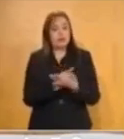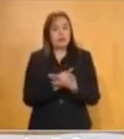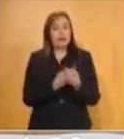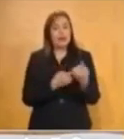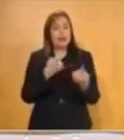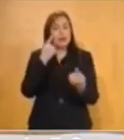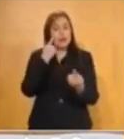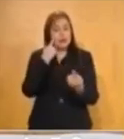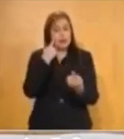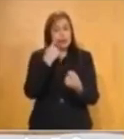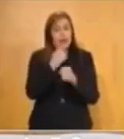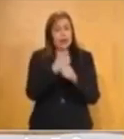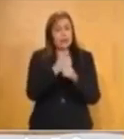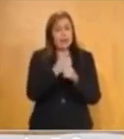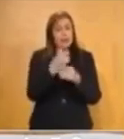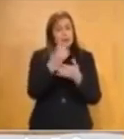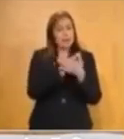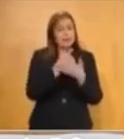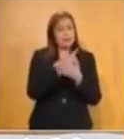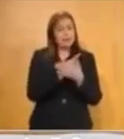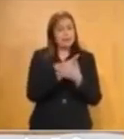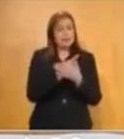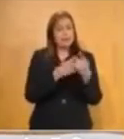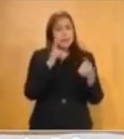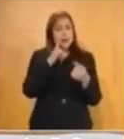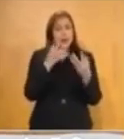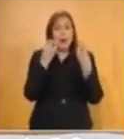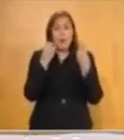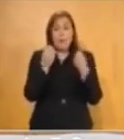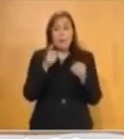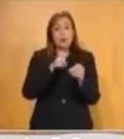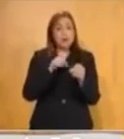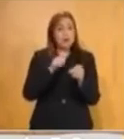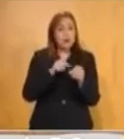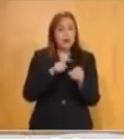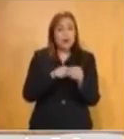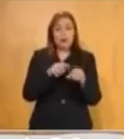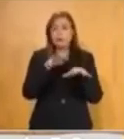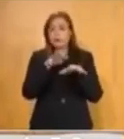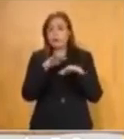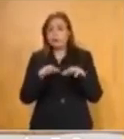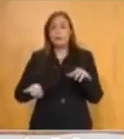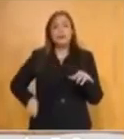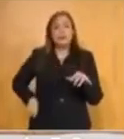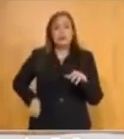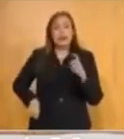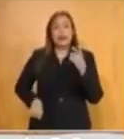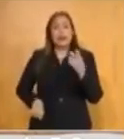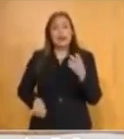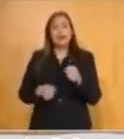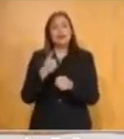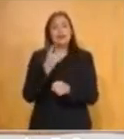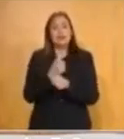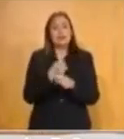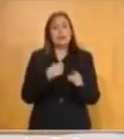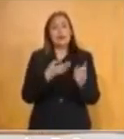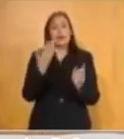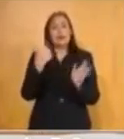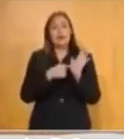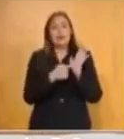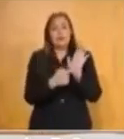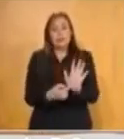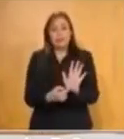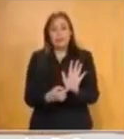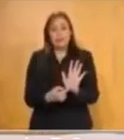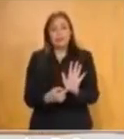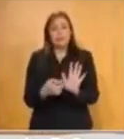la primera imagen teníamos un cómic con bastante color. ¿Sí? Fue el primero que yo te mostré. El que te mostré ahorita al final no